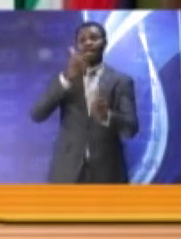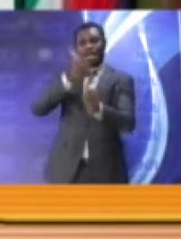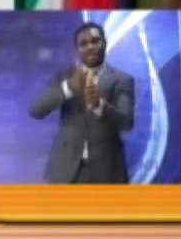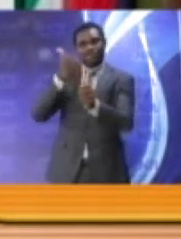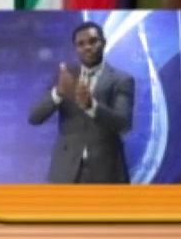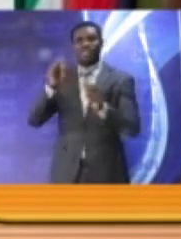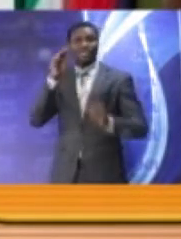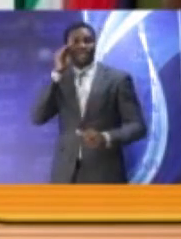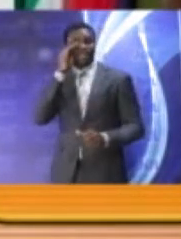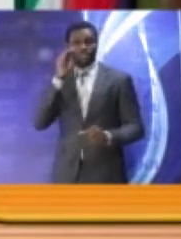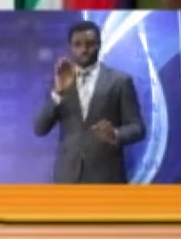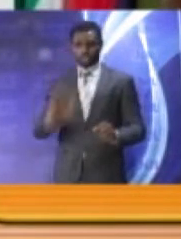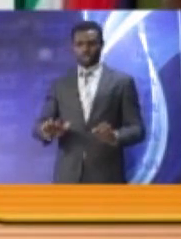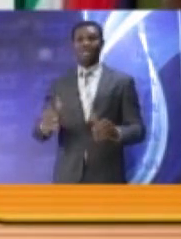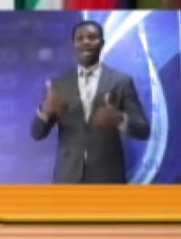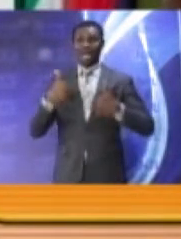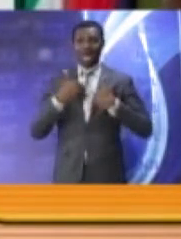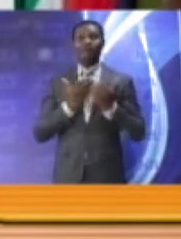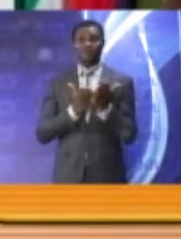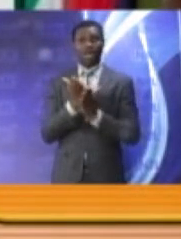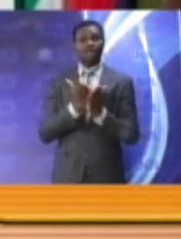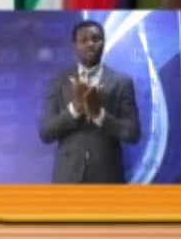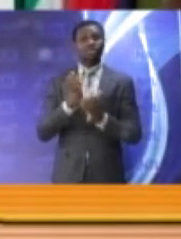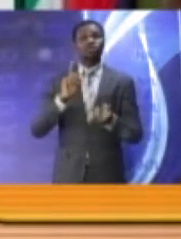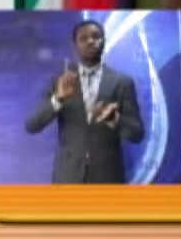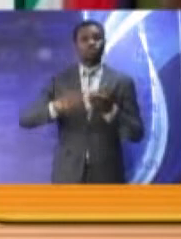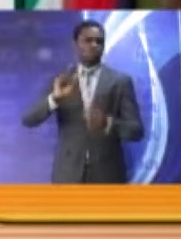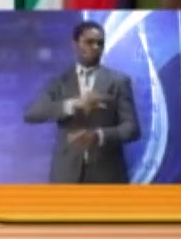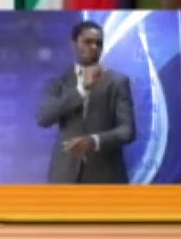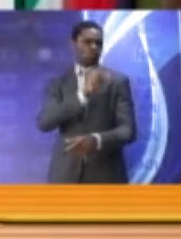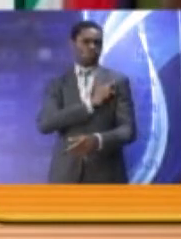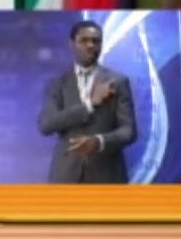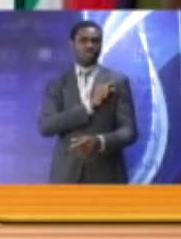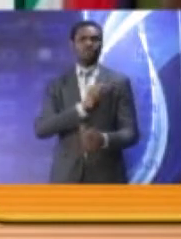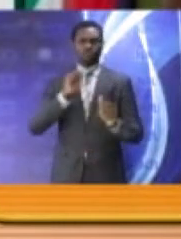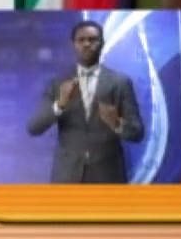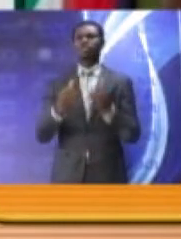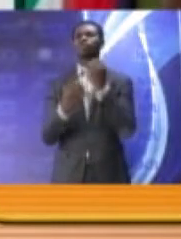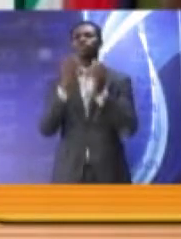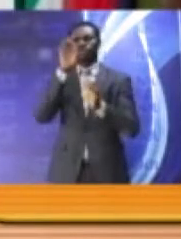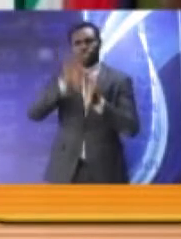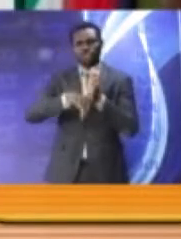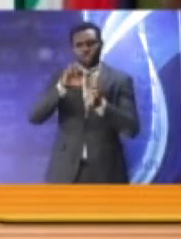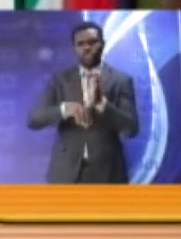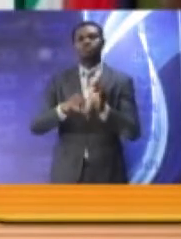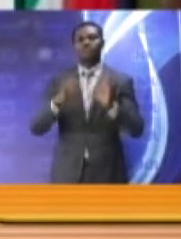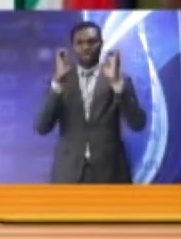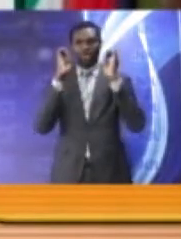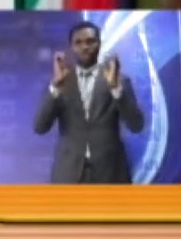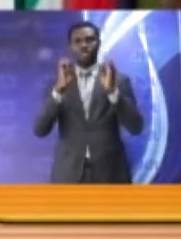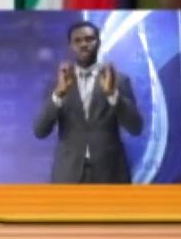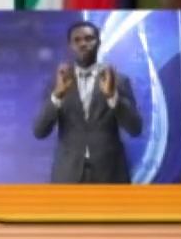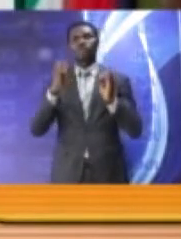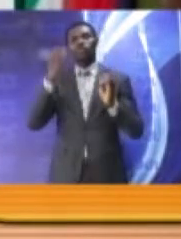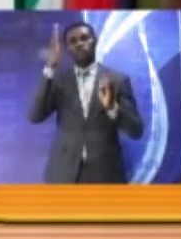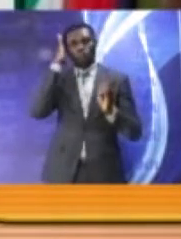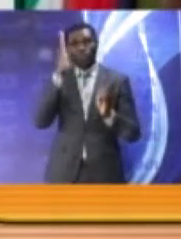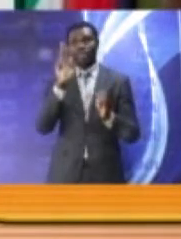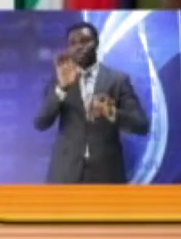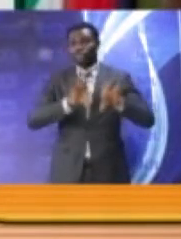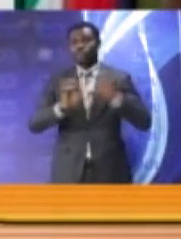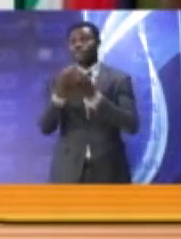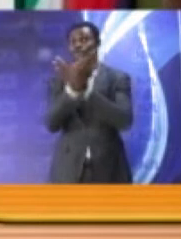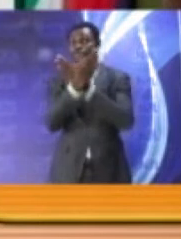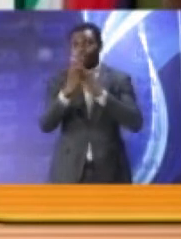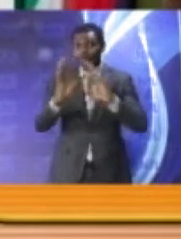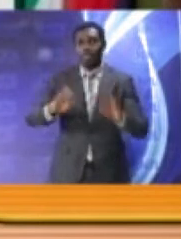child has access to quality and affordable education by promoting free and compulsory basic education for the first